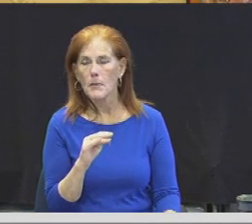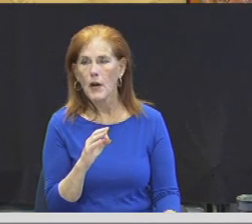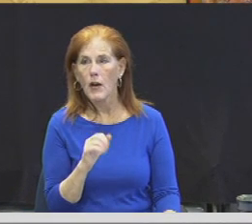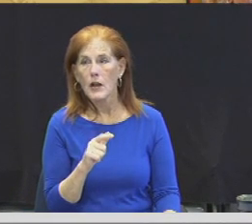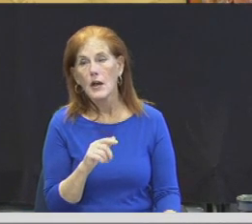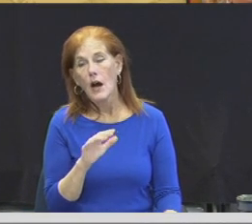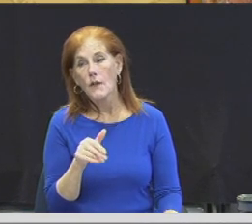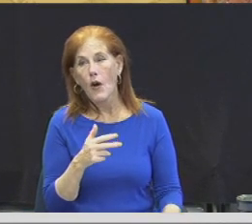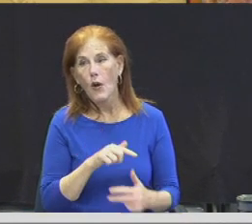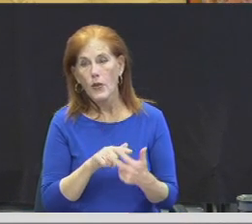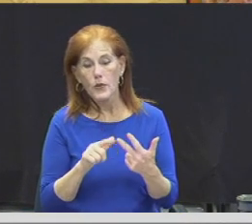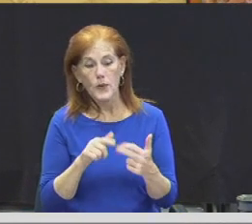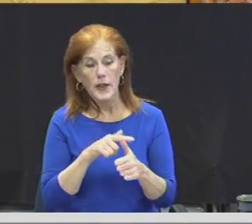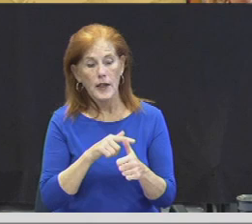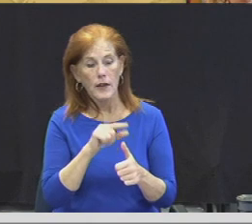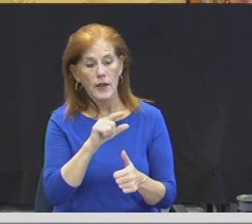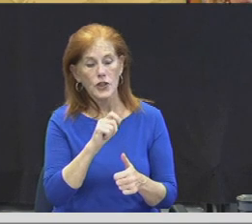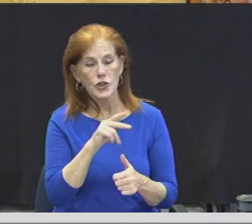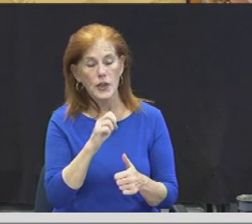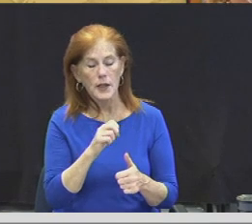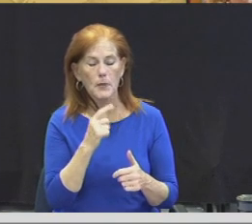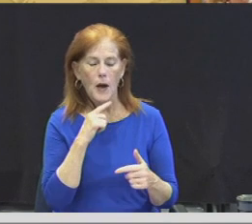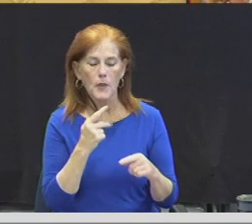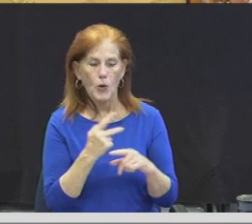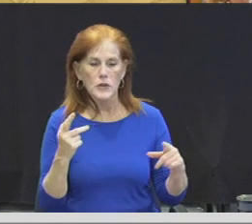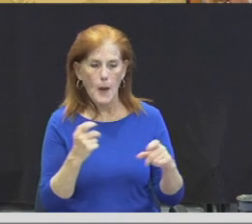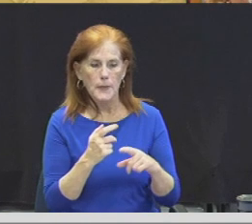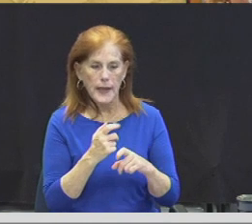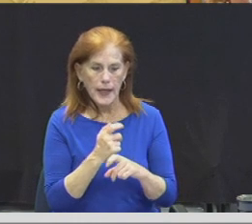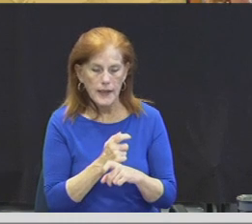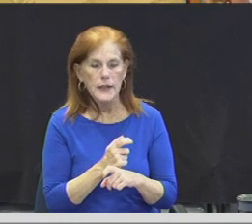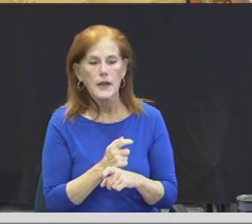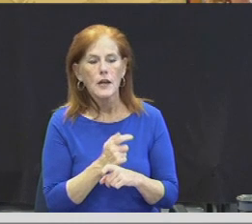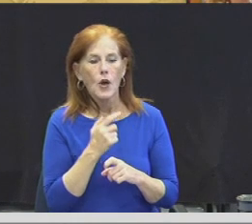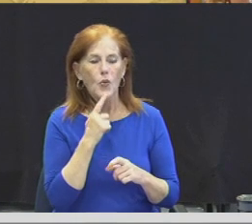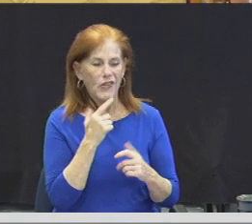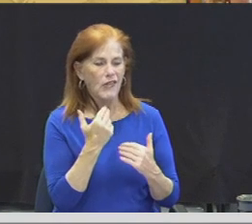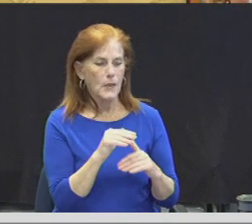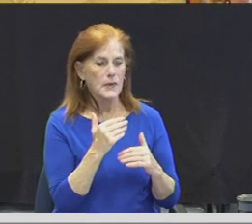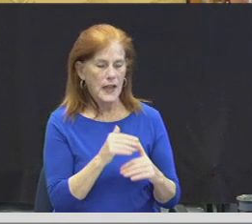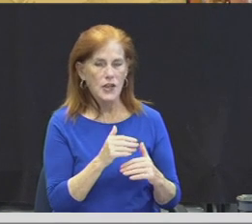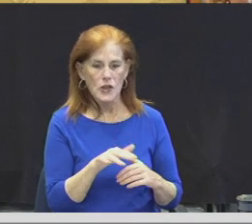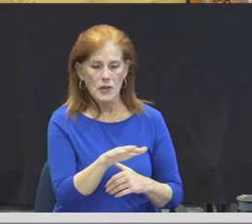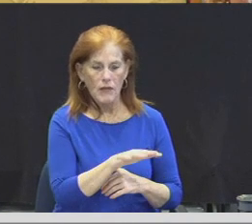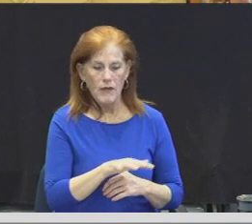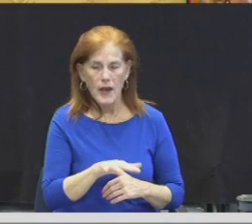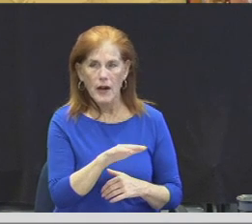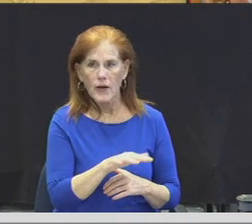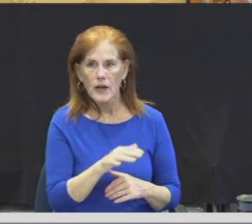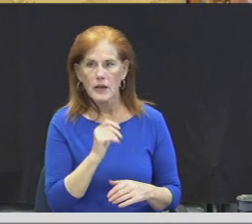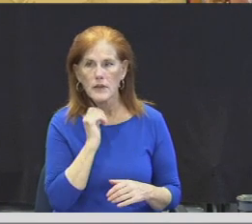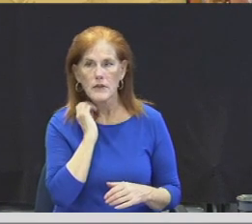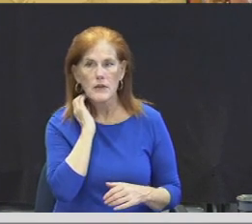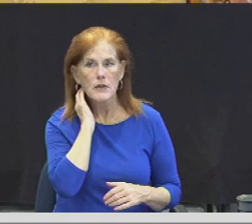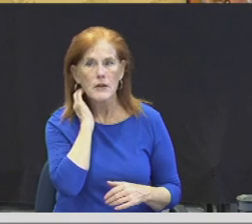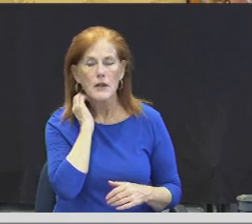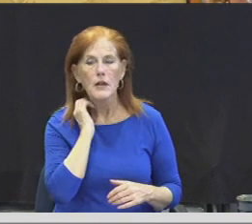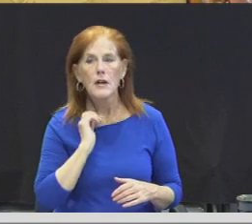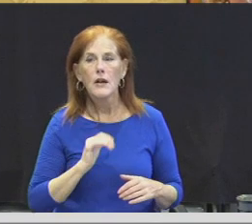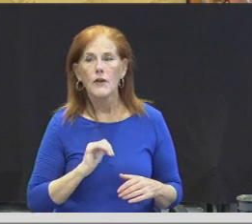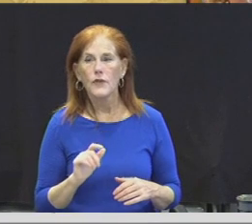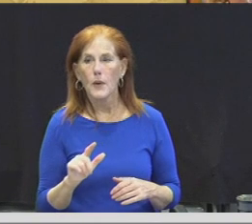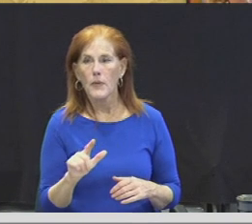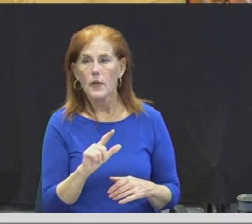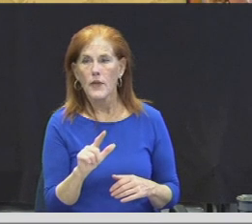Leahy Mall is probably the most complicated physically in terms of its constraints. Basically from this lower